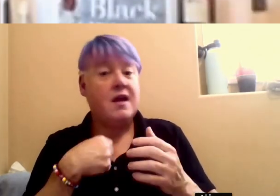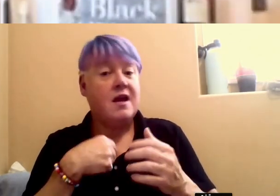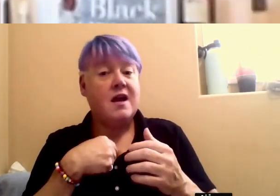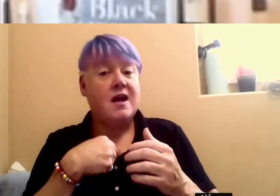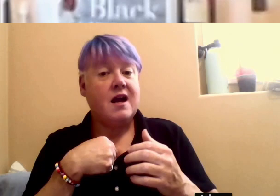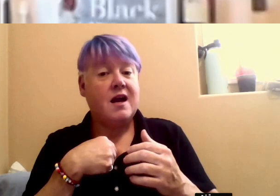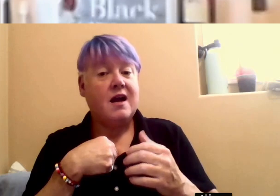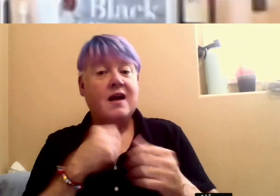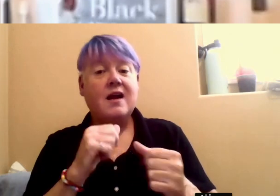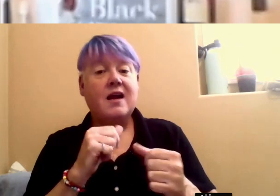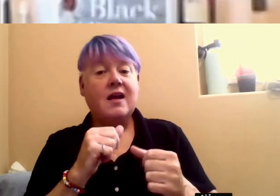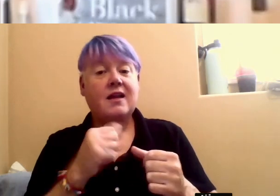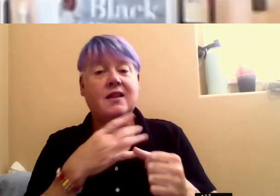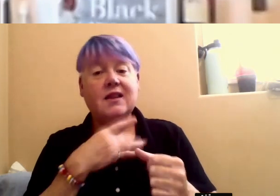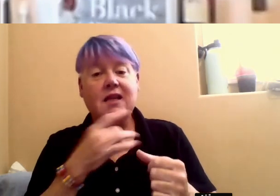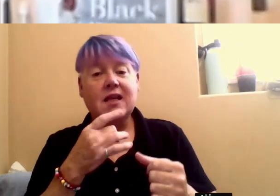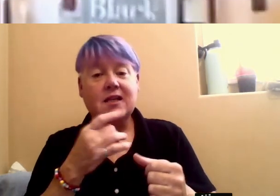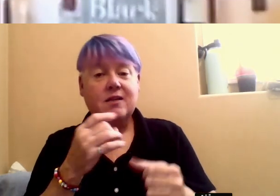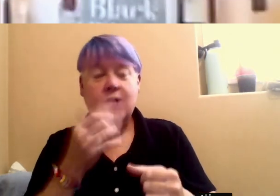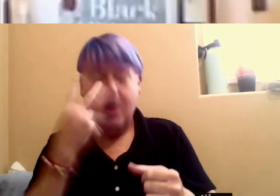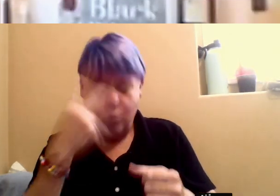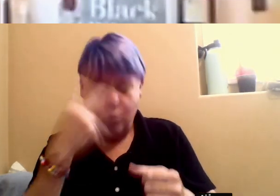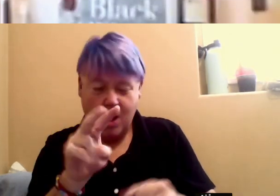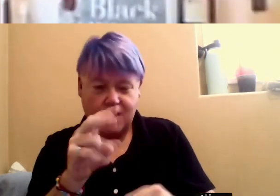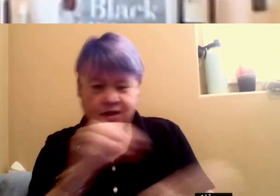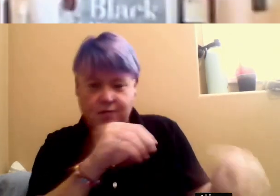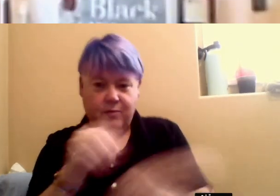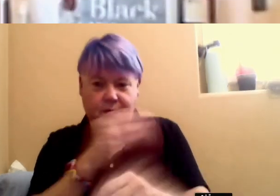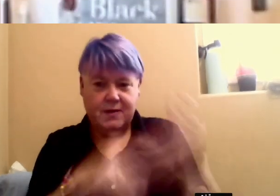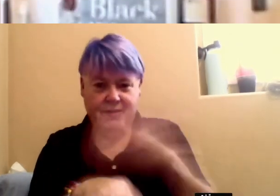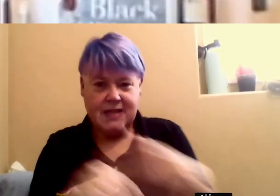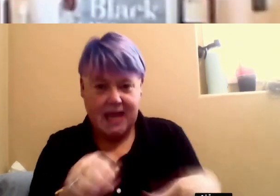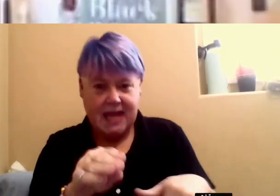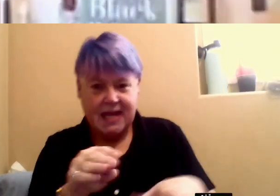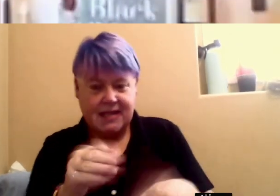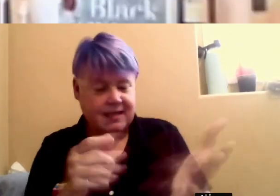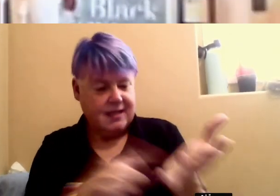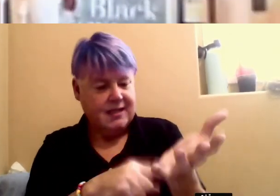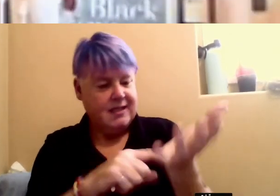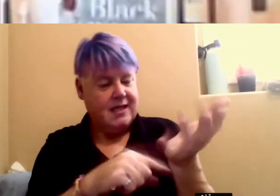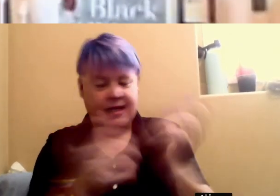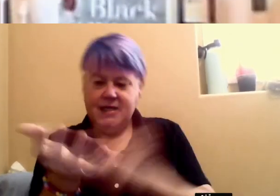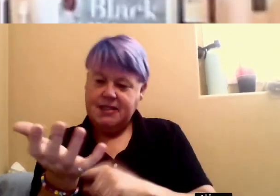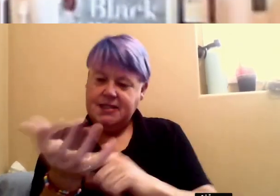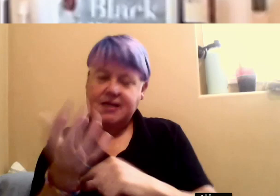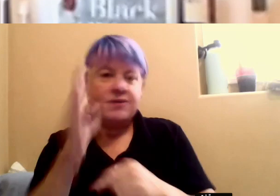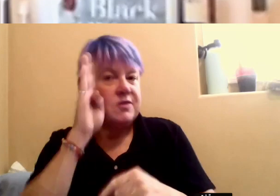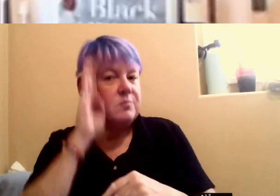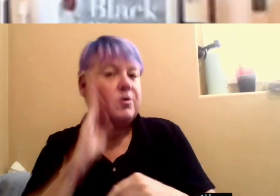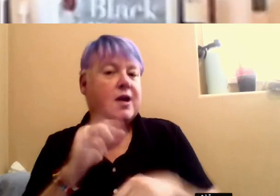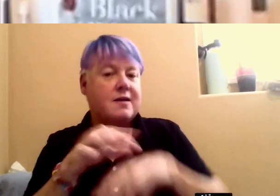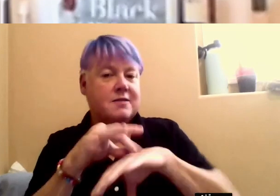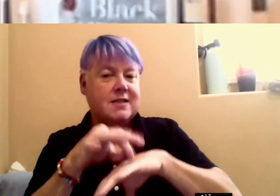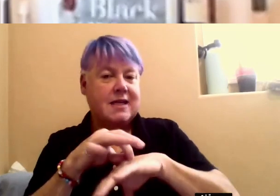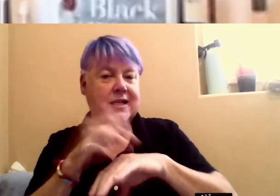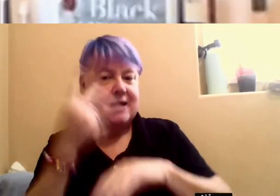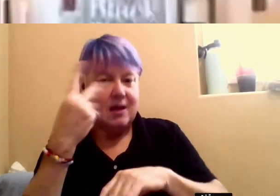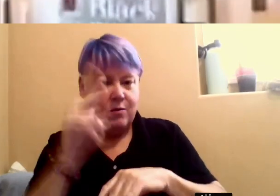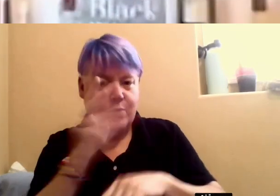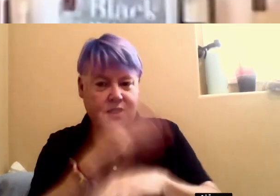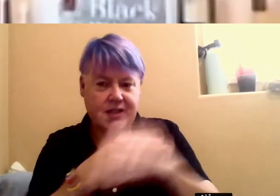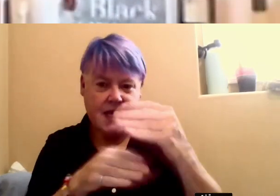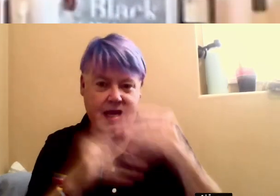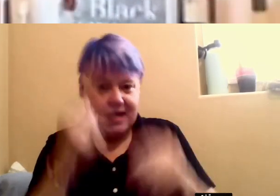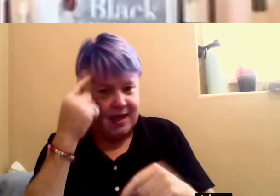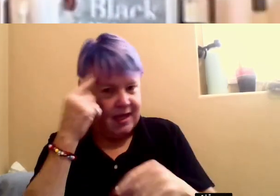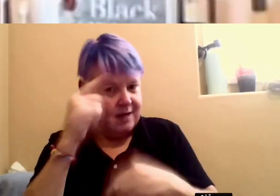with each movement of his hand. The protruding tendons dance under his weathered brown skin. I watch his hand and think about his life